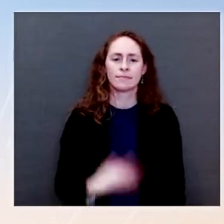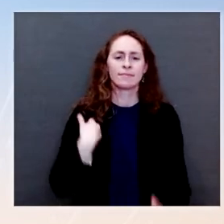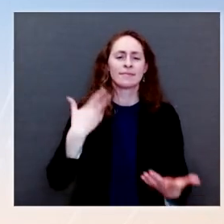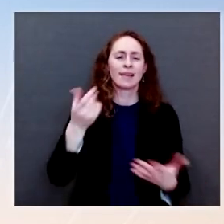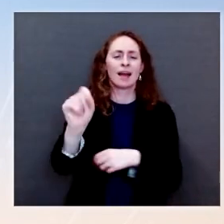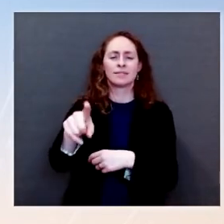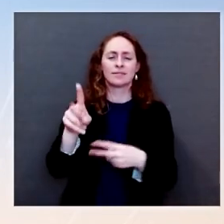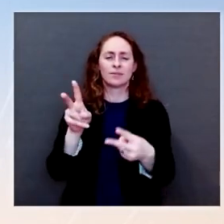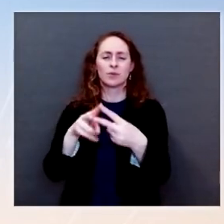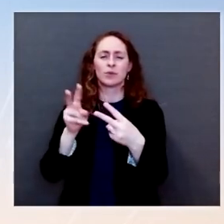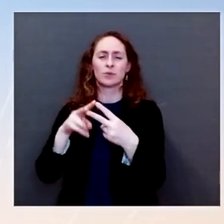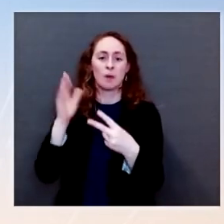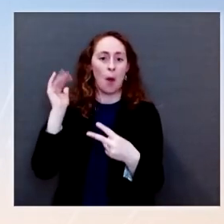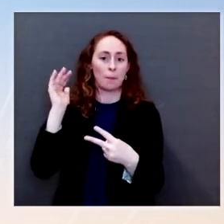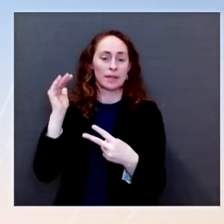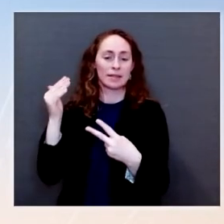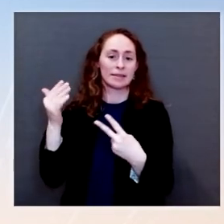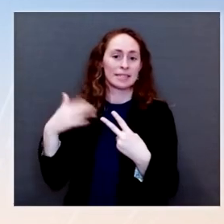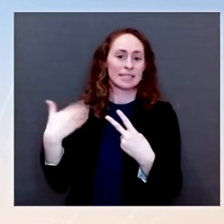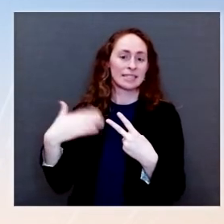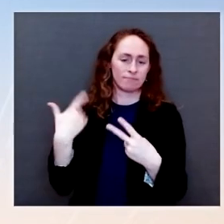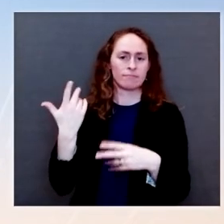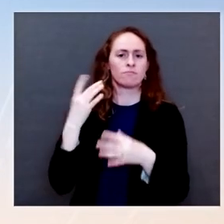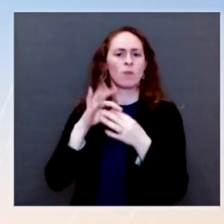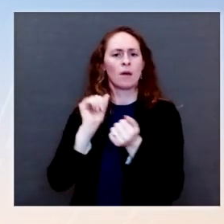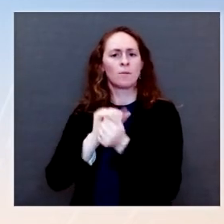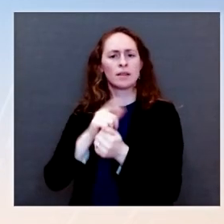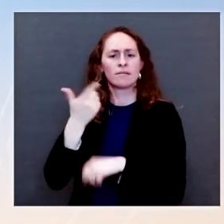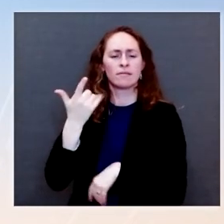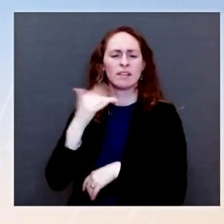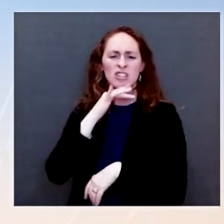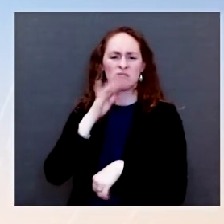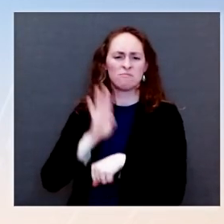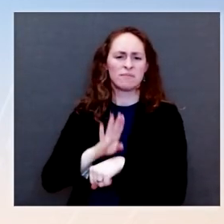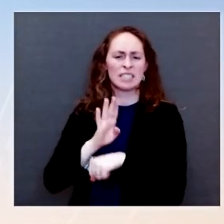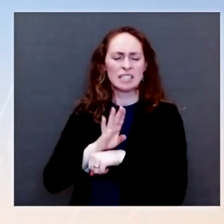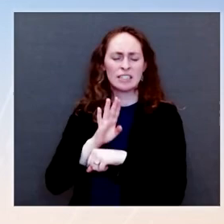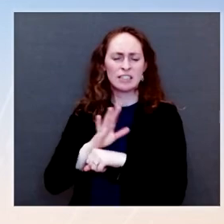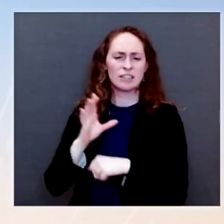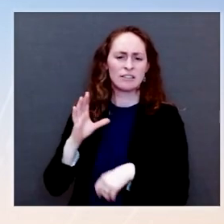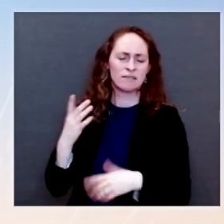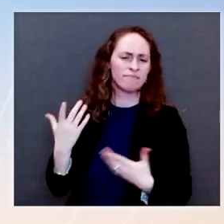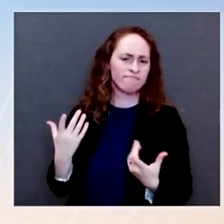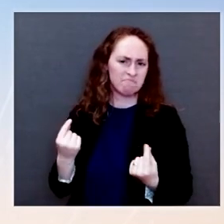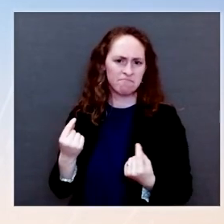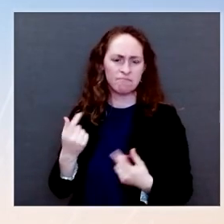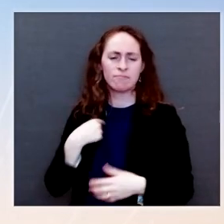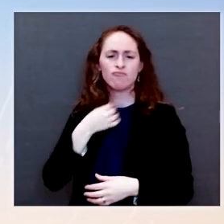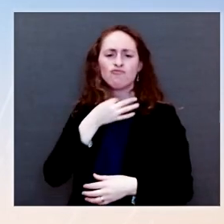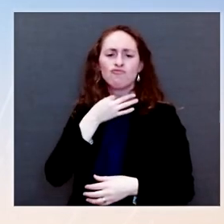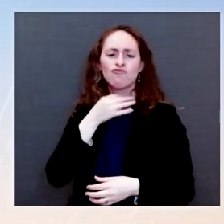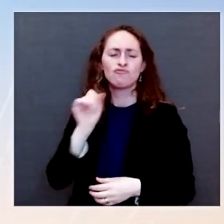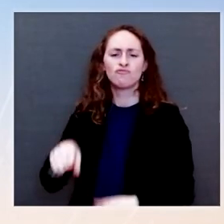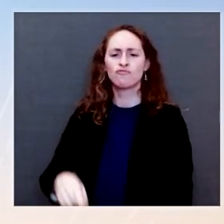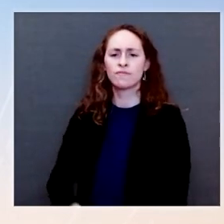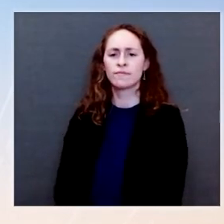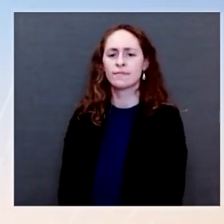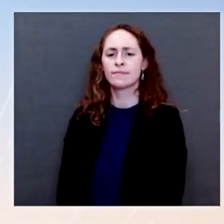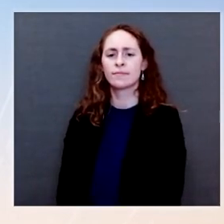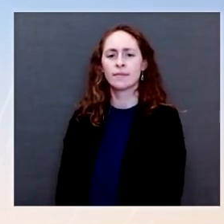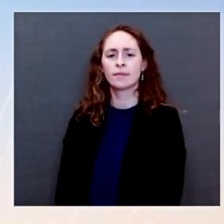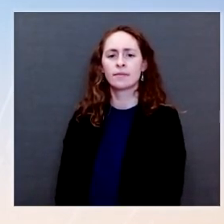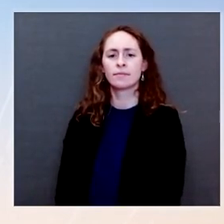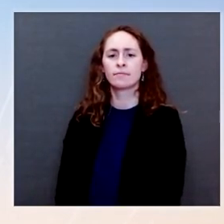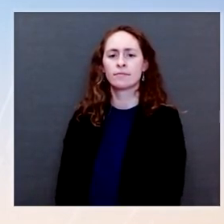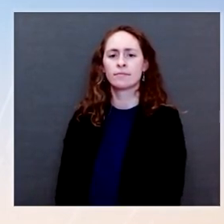virtual meeting with the Chinese president, the First Son's attorney said that he has finally divested from a Chinese investment